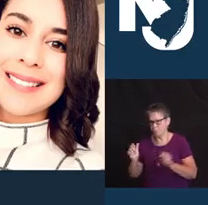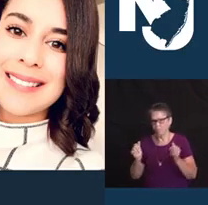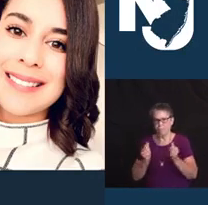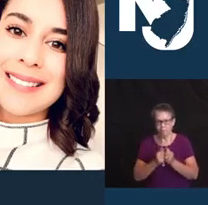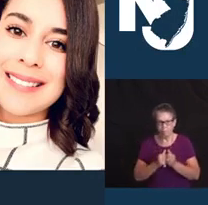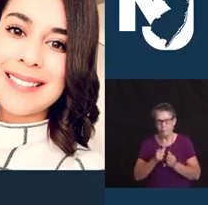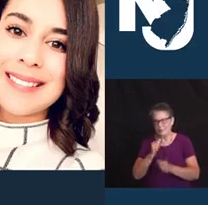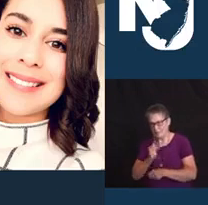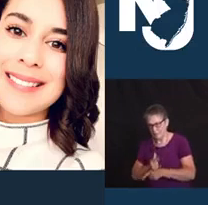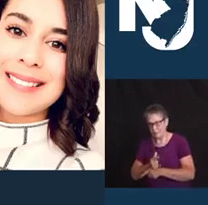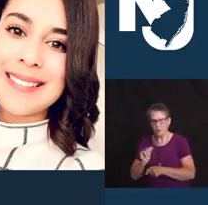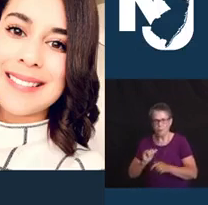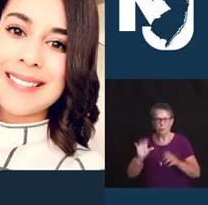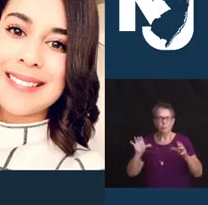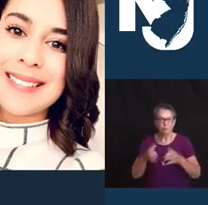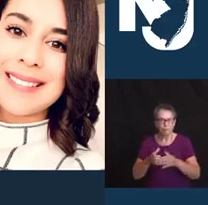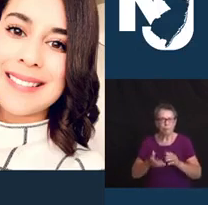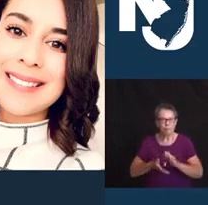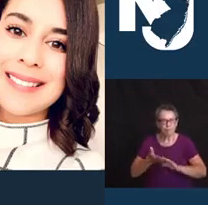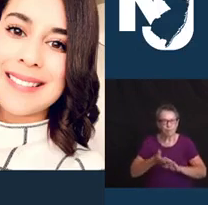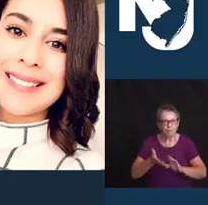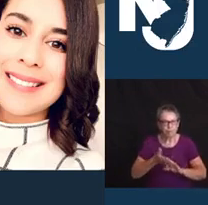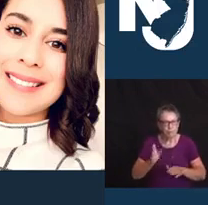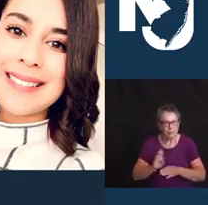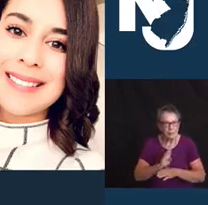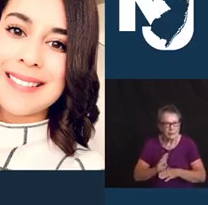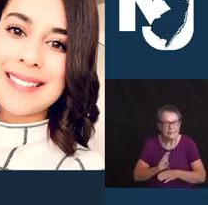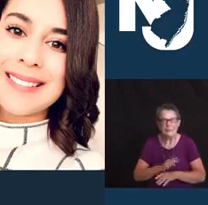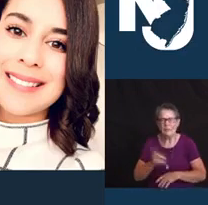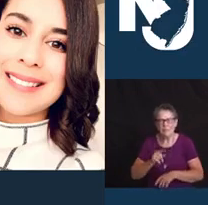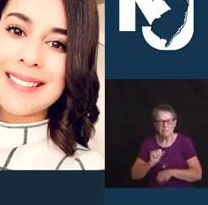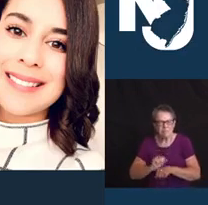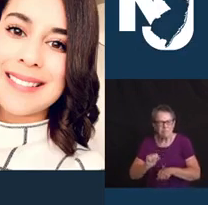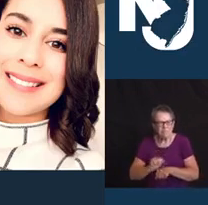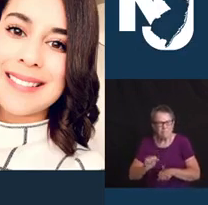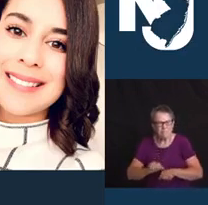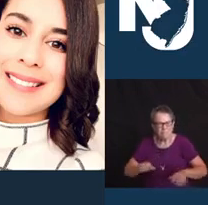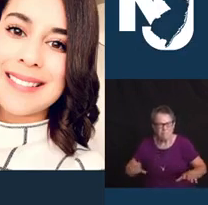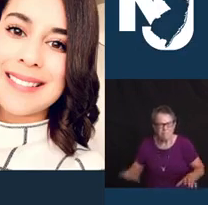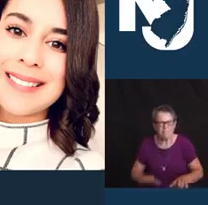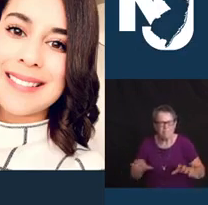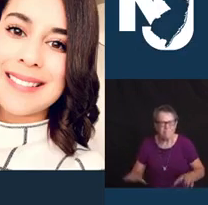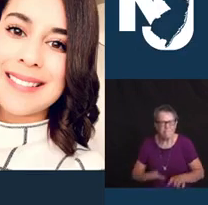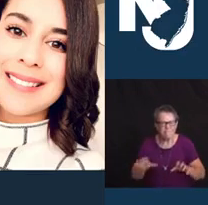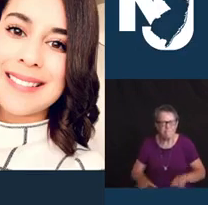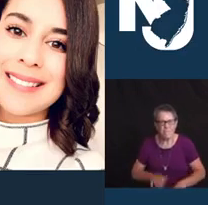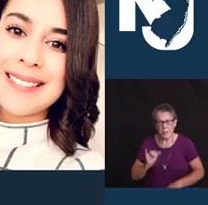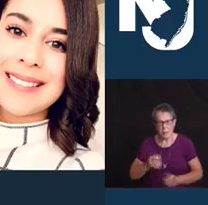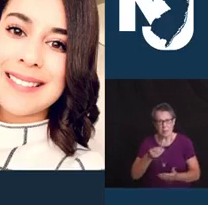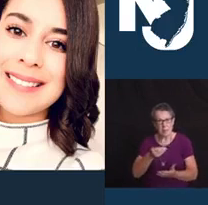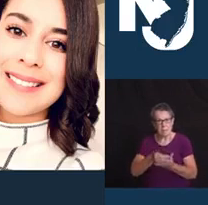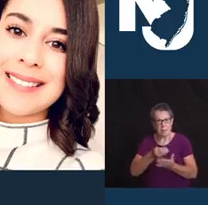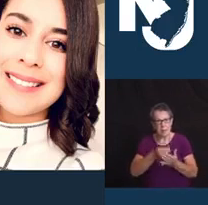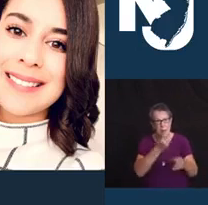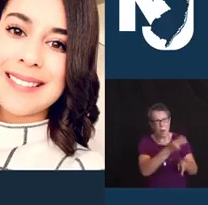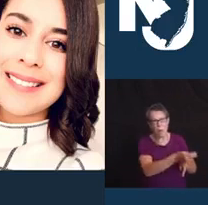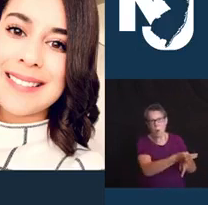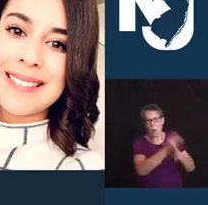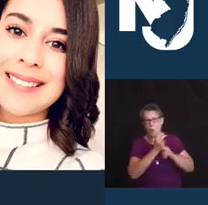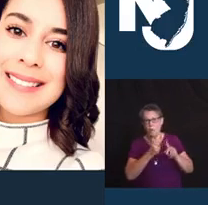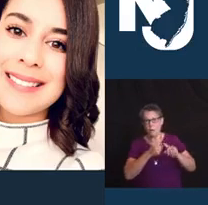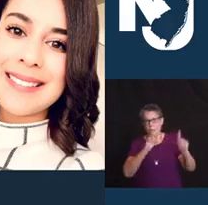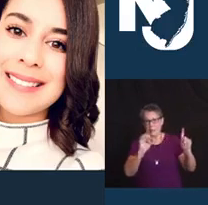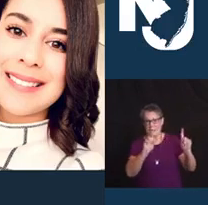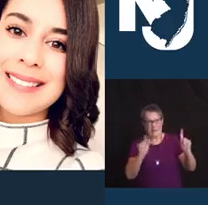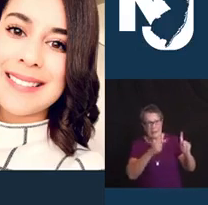tables full. I had the opportunity to catch up with Annette last week and to thank her for her leadership in our state's Latino